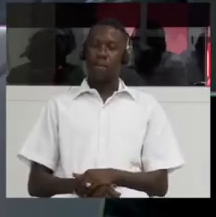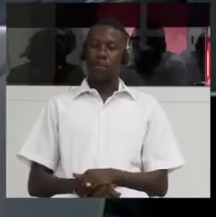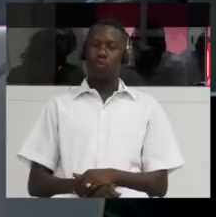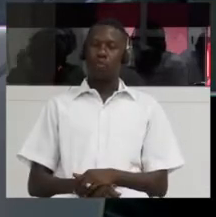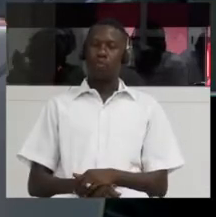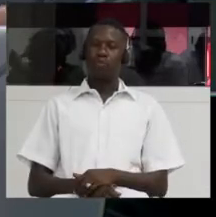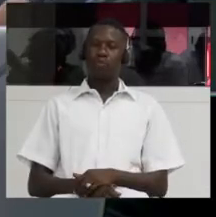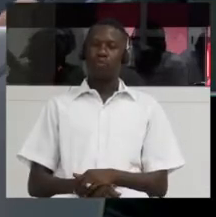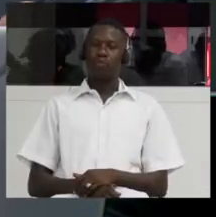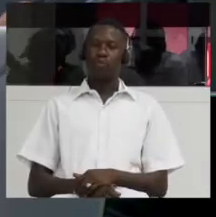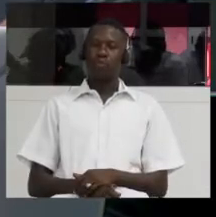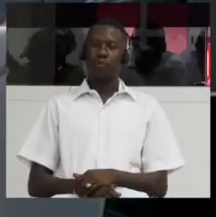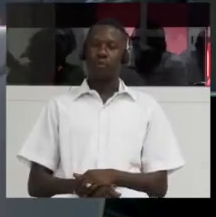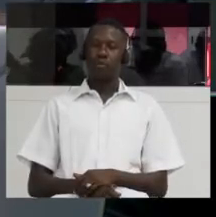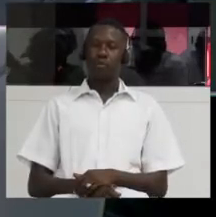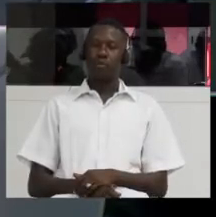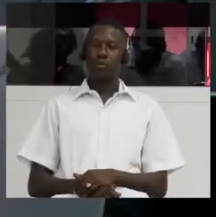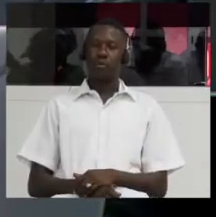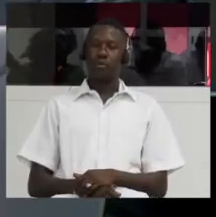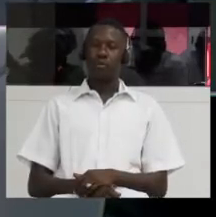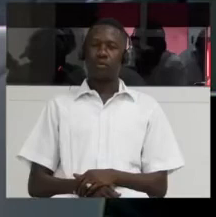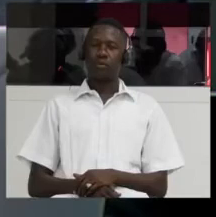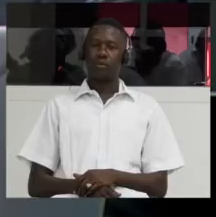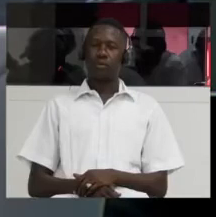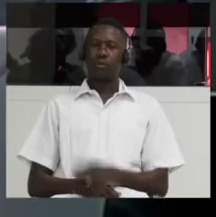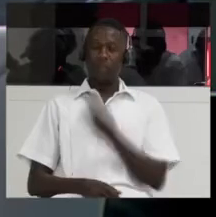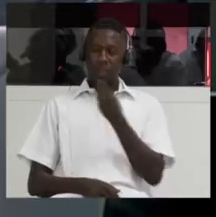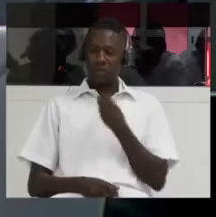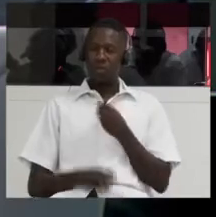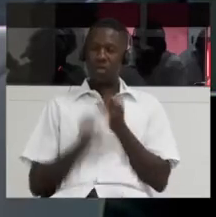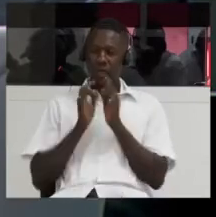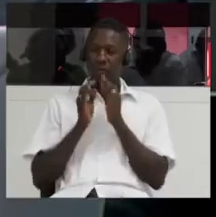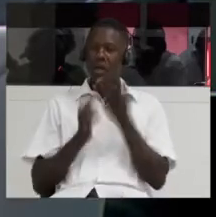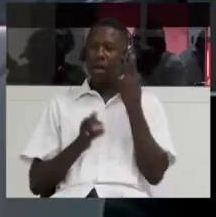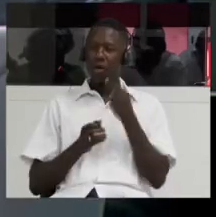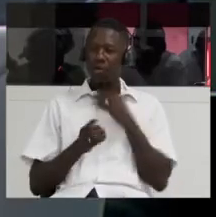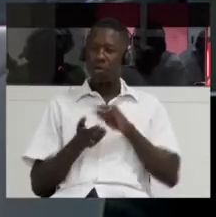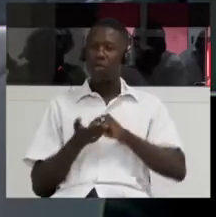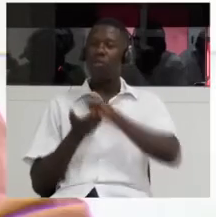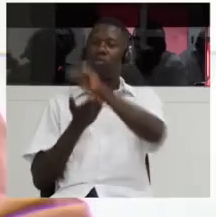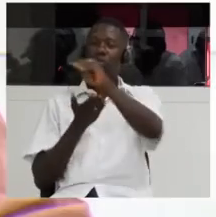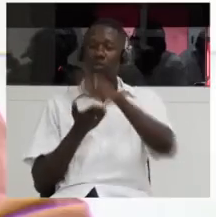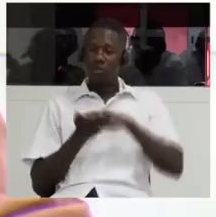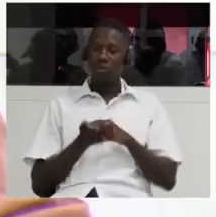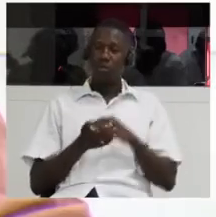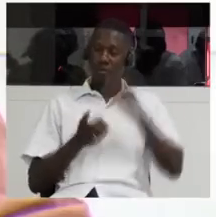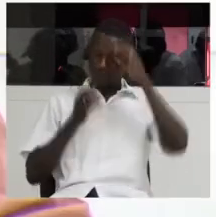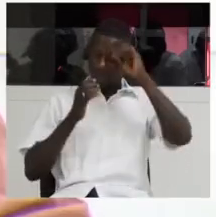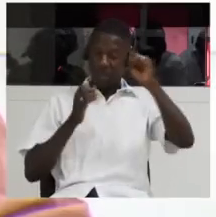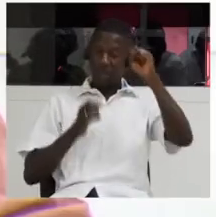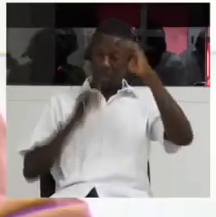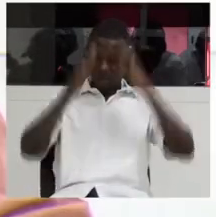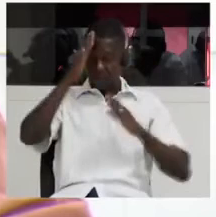deployed from State House to wherever you were going. With the means of